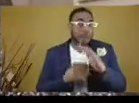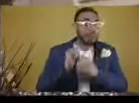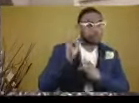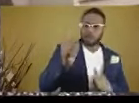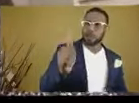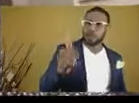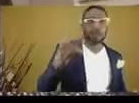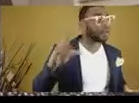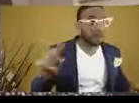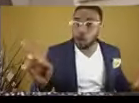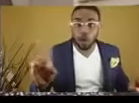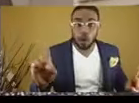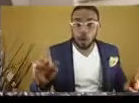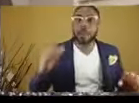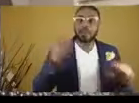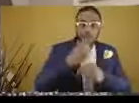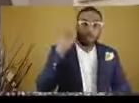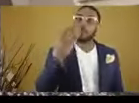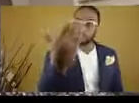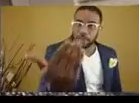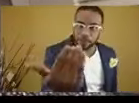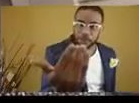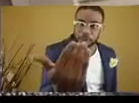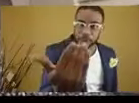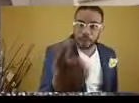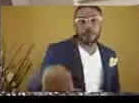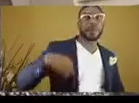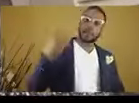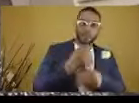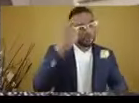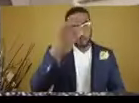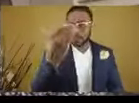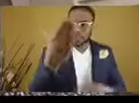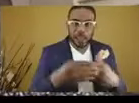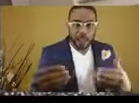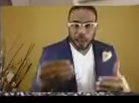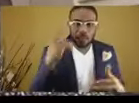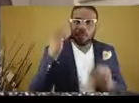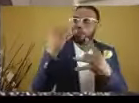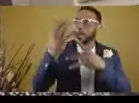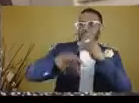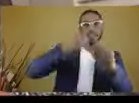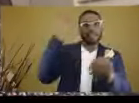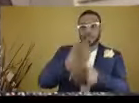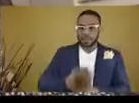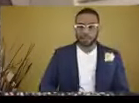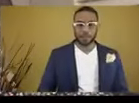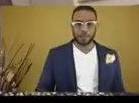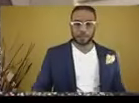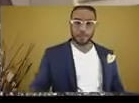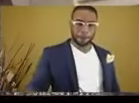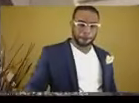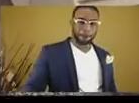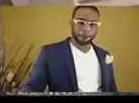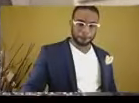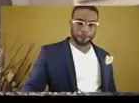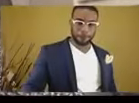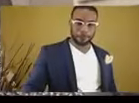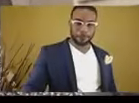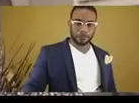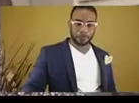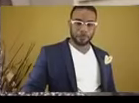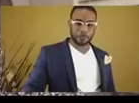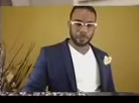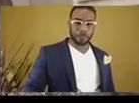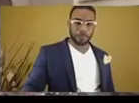No, it's the fight for 15. And it's been the fight for 15 for a number of years. And so I think that that's an opportunity.